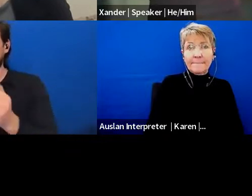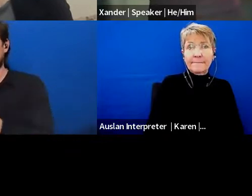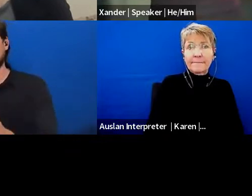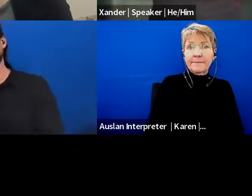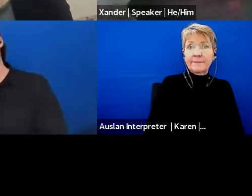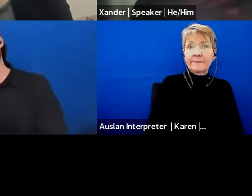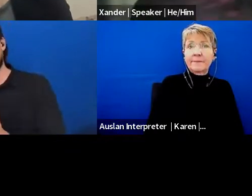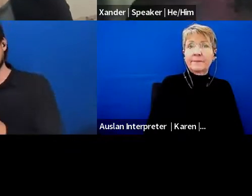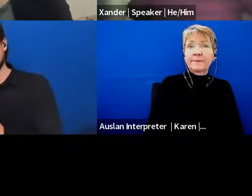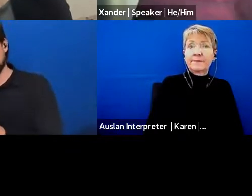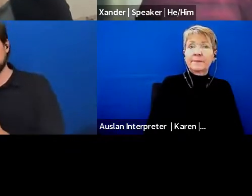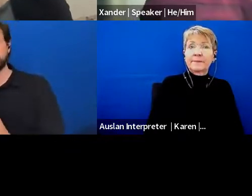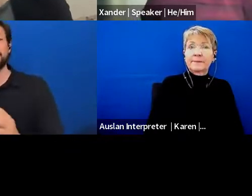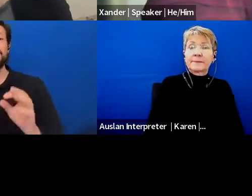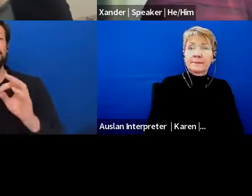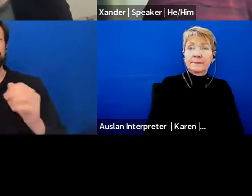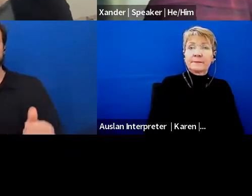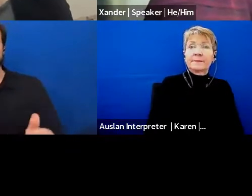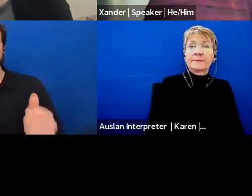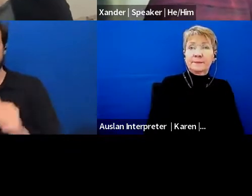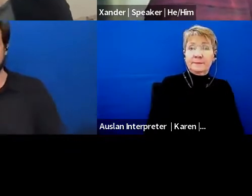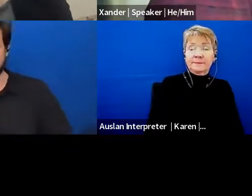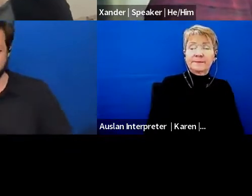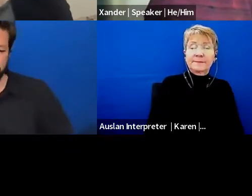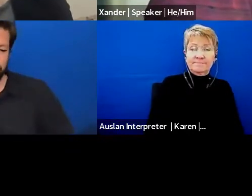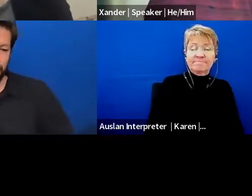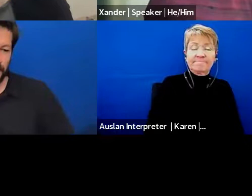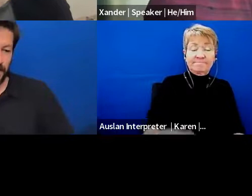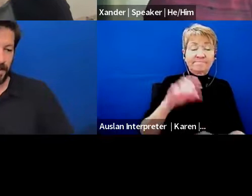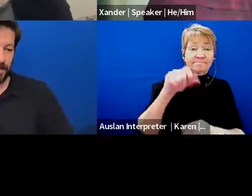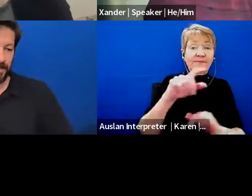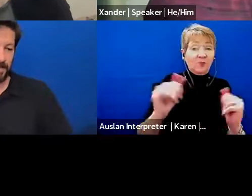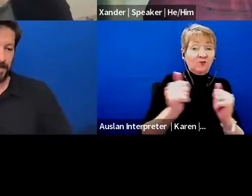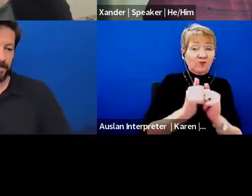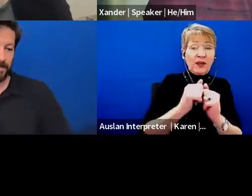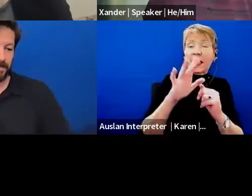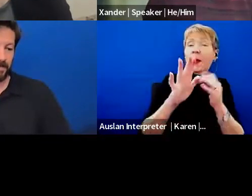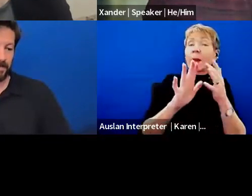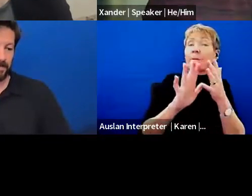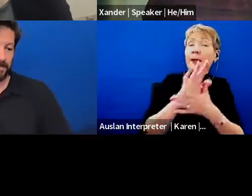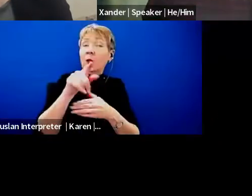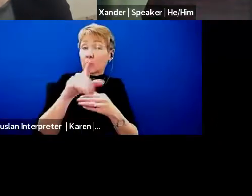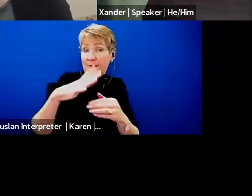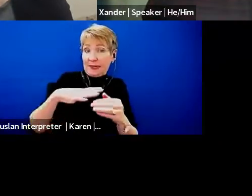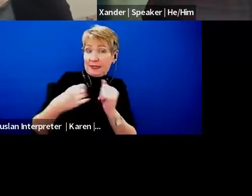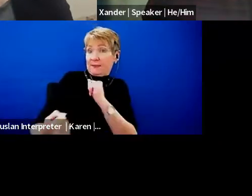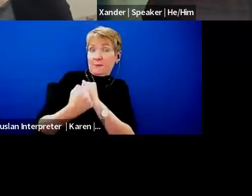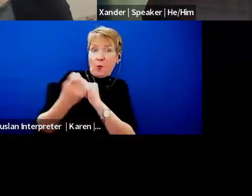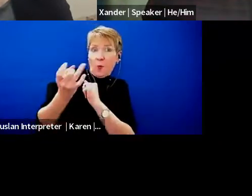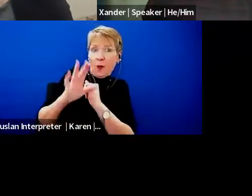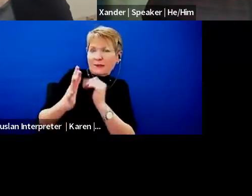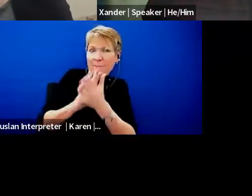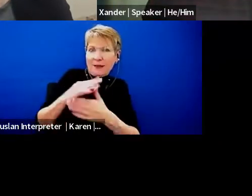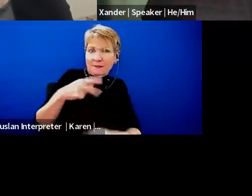100%? Yeah. Because just because you need support once doesn't mean that you need support every other time. Because I was able